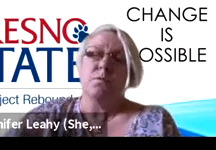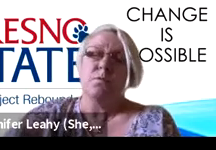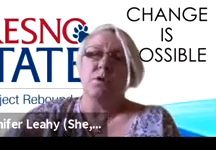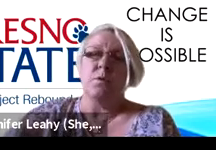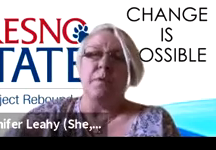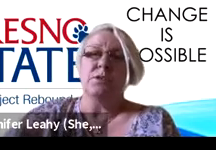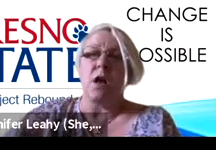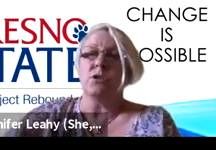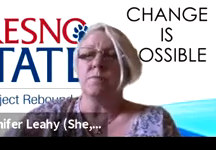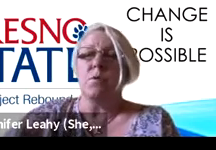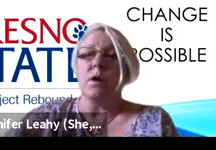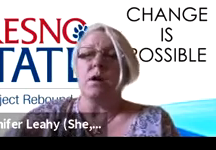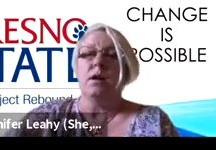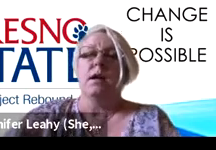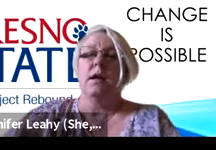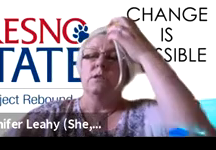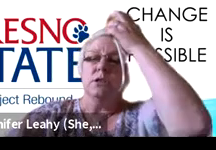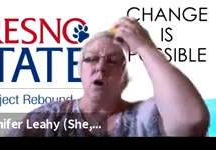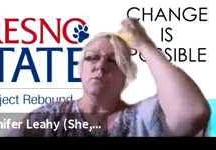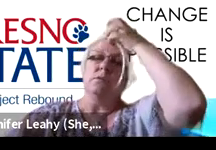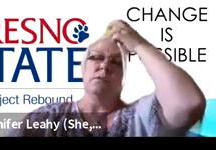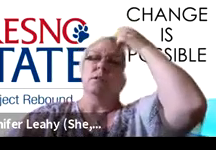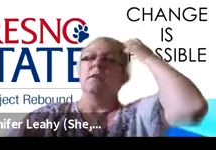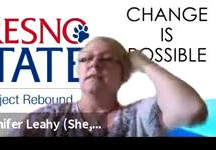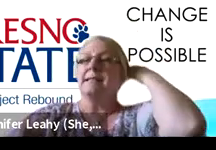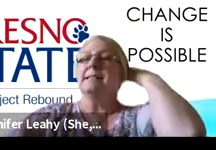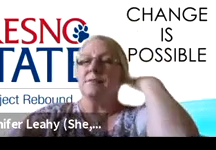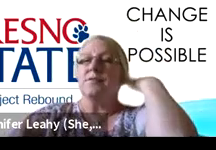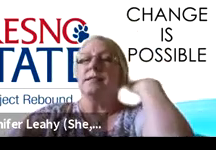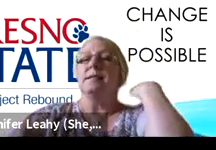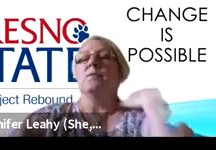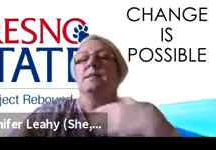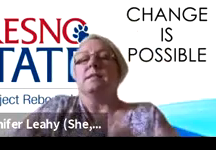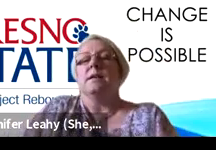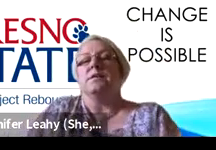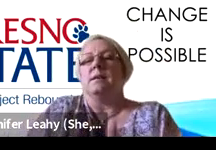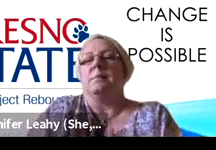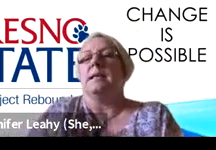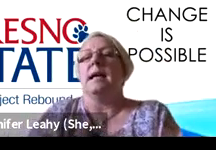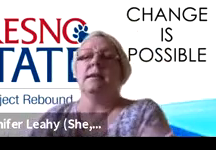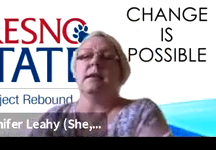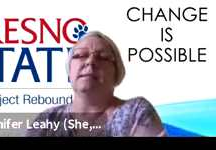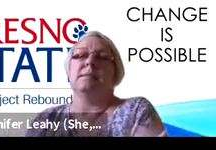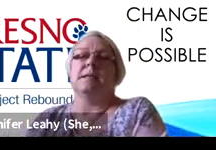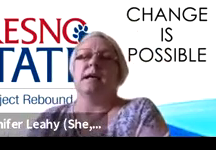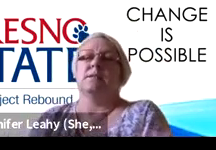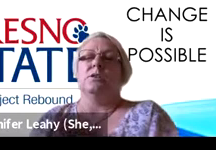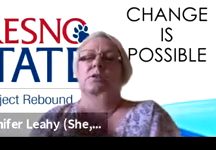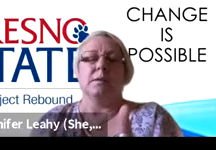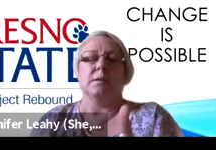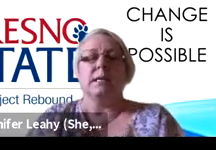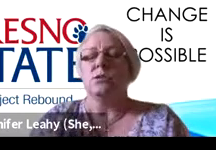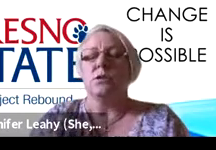for what you got the scholarship for. The loans, that's different. What's the difference? Subsidized and